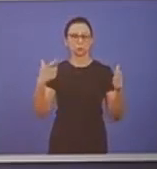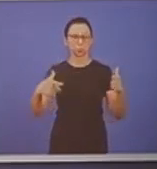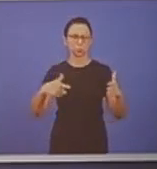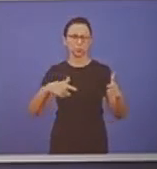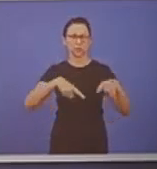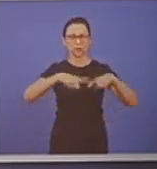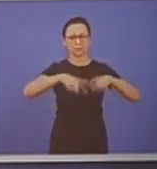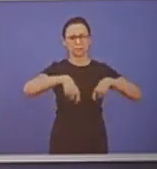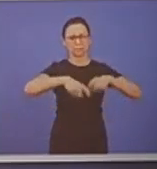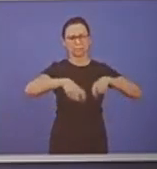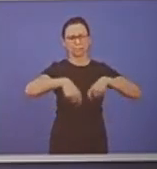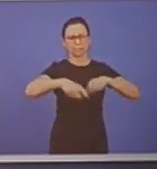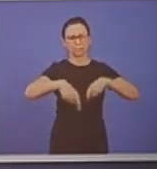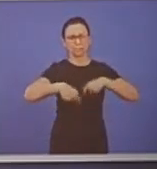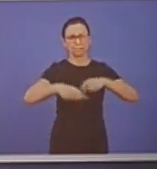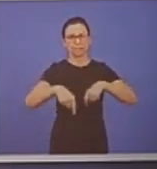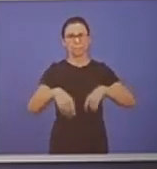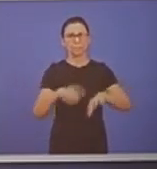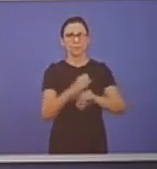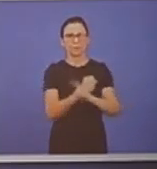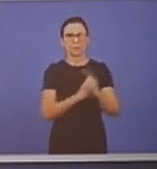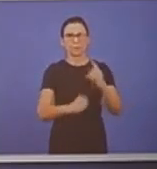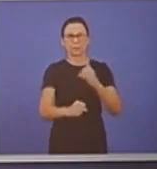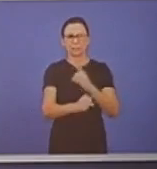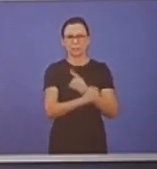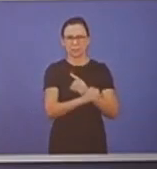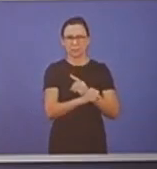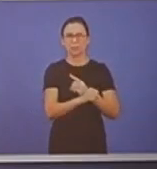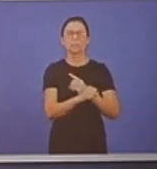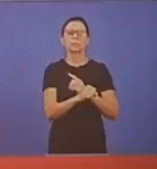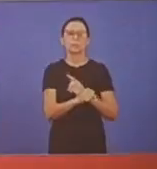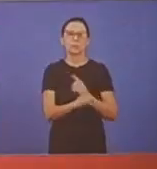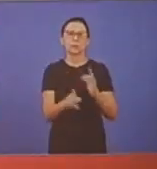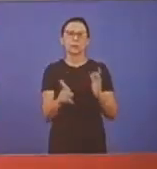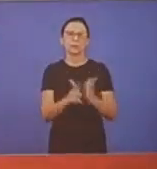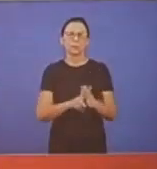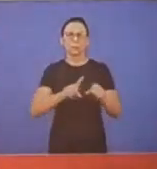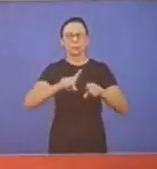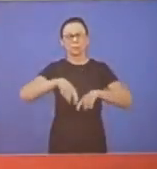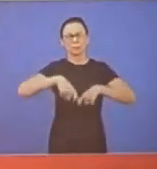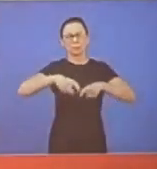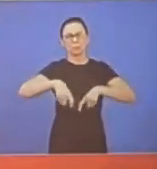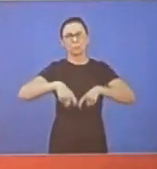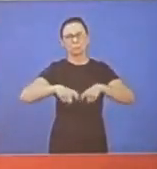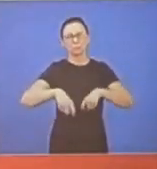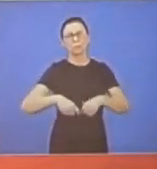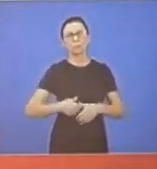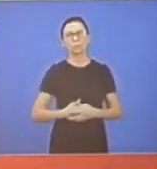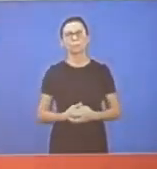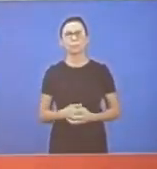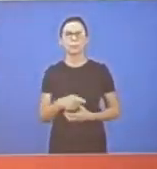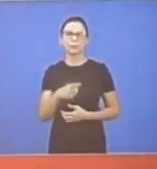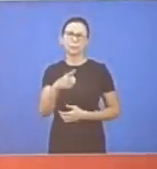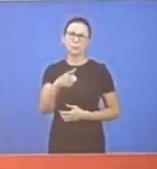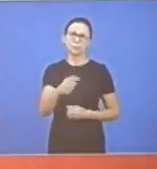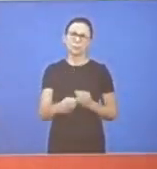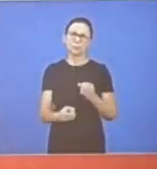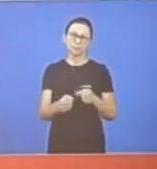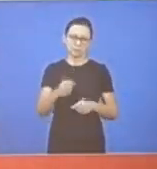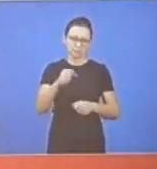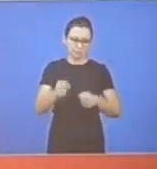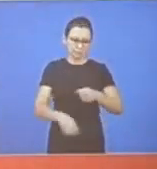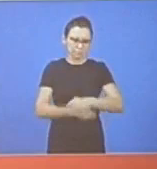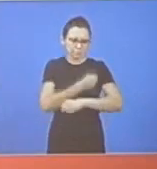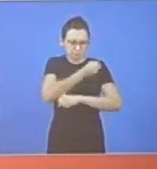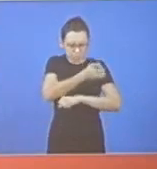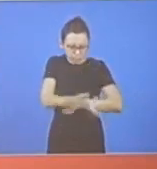a field, the society, and most of were like